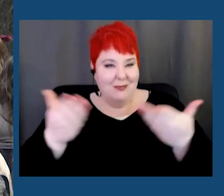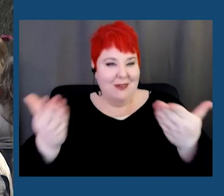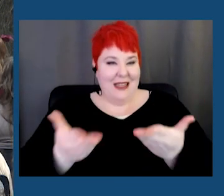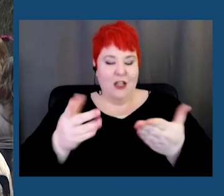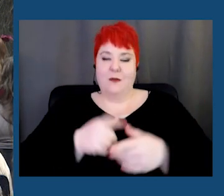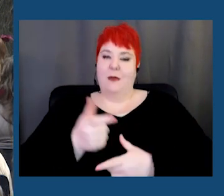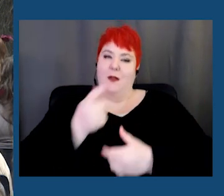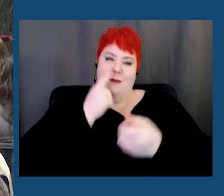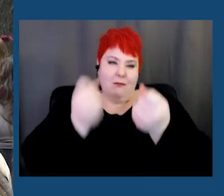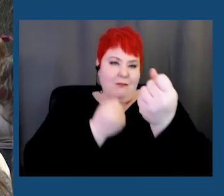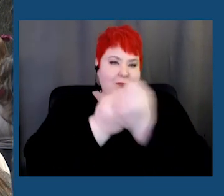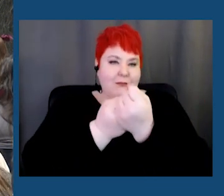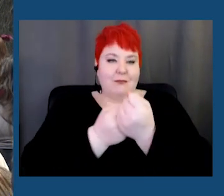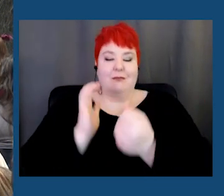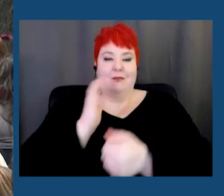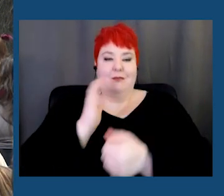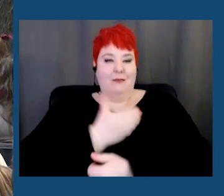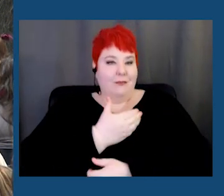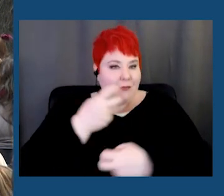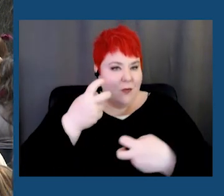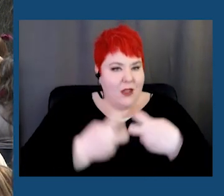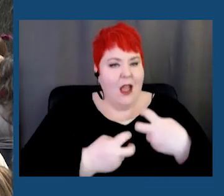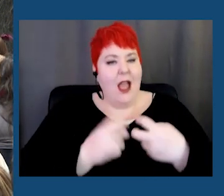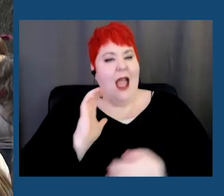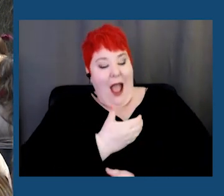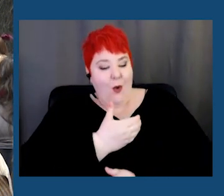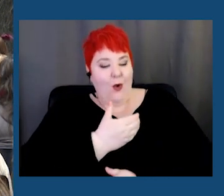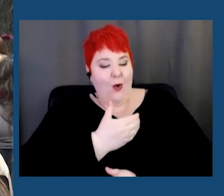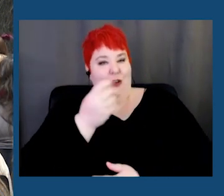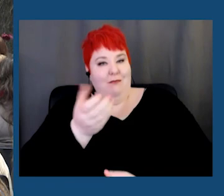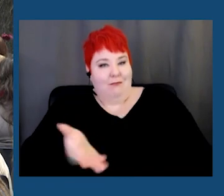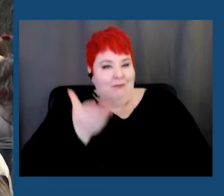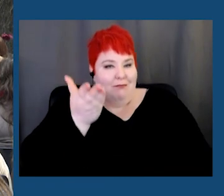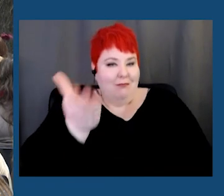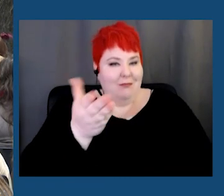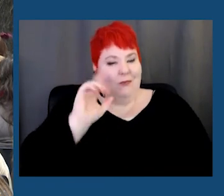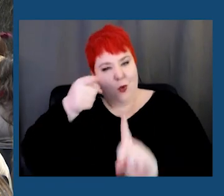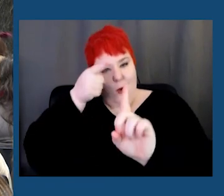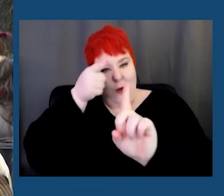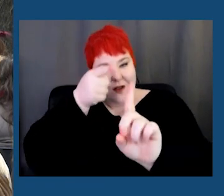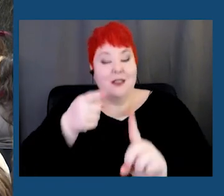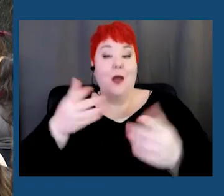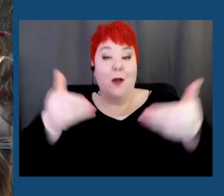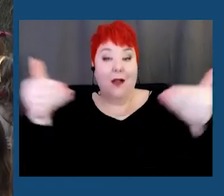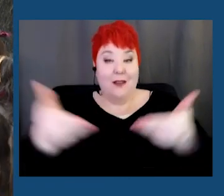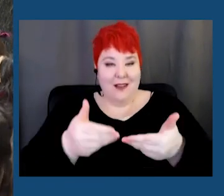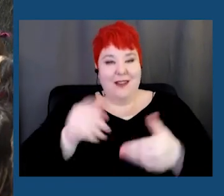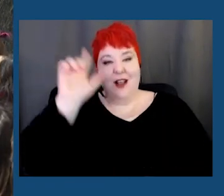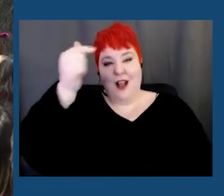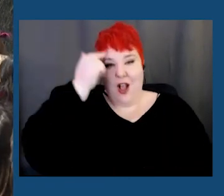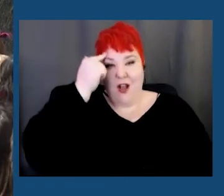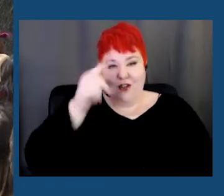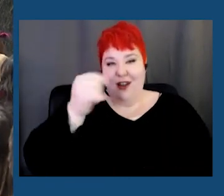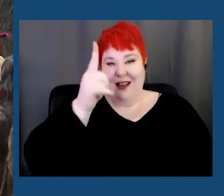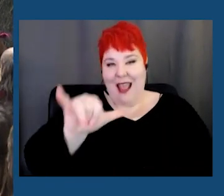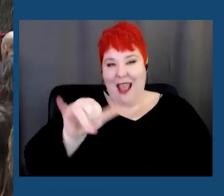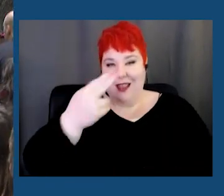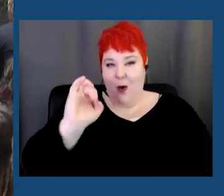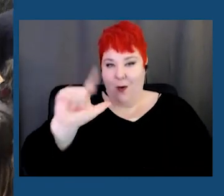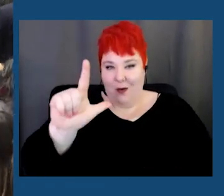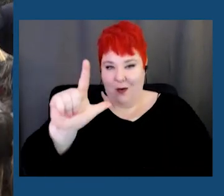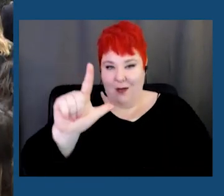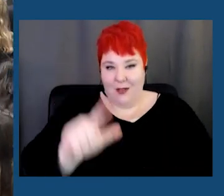for our issues pretty much forever. And so it's my honor to introduce our governor, Kathy Hochul.